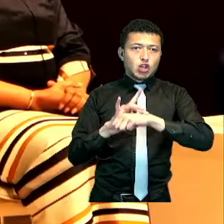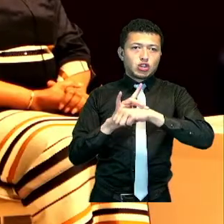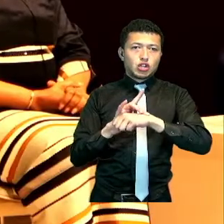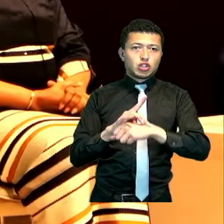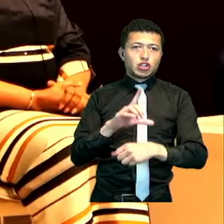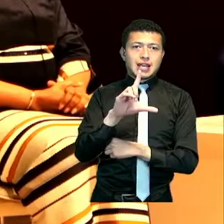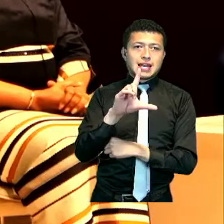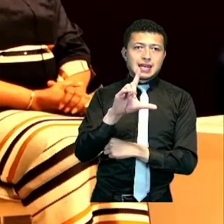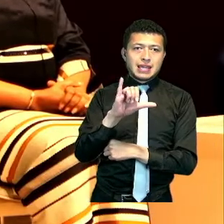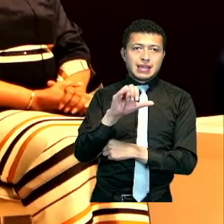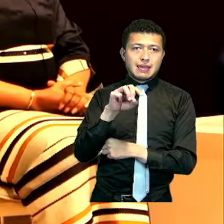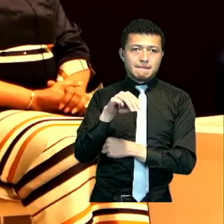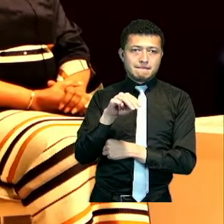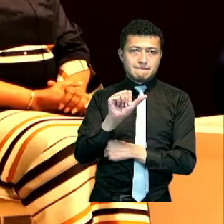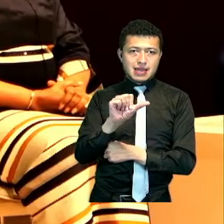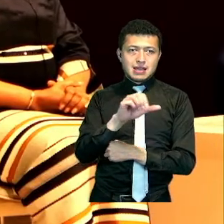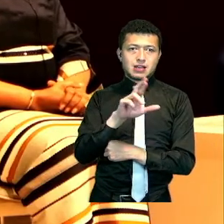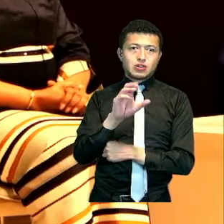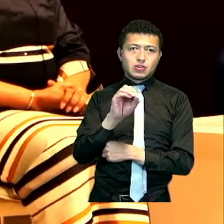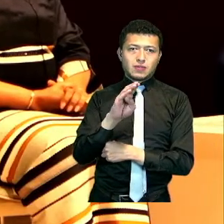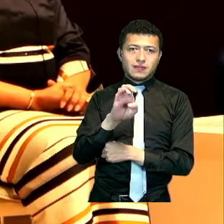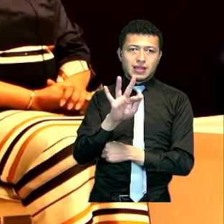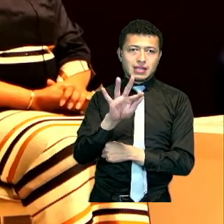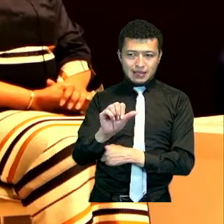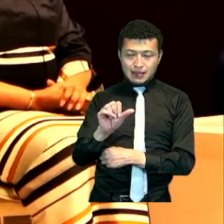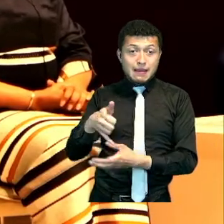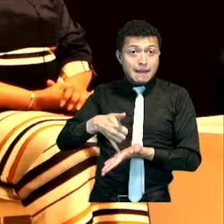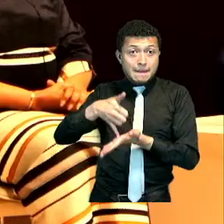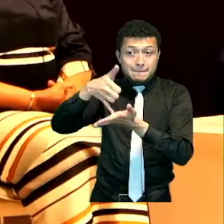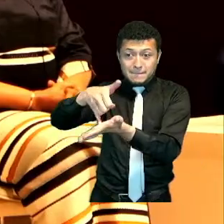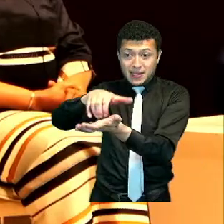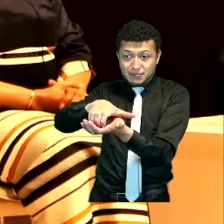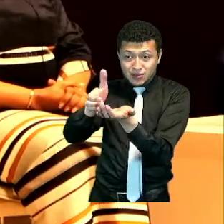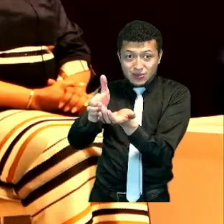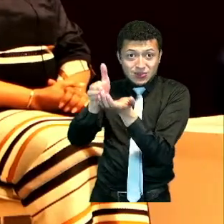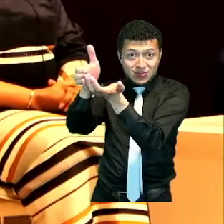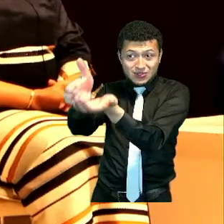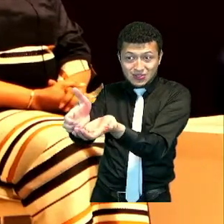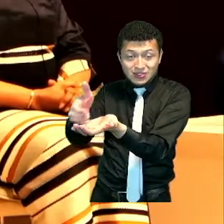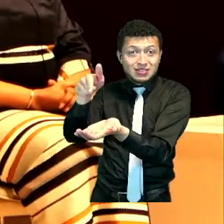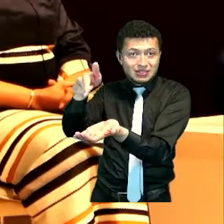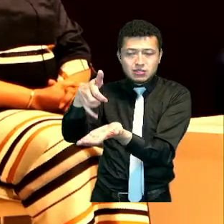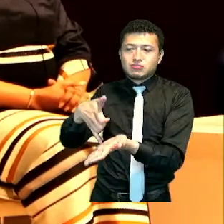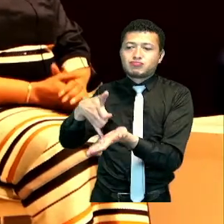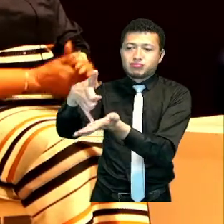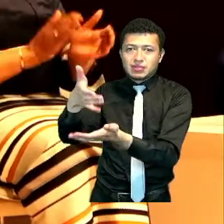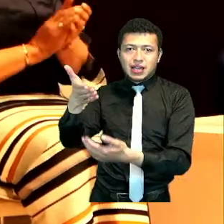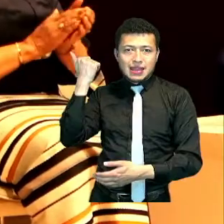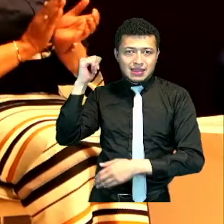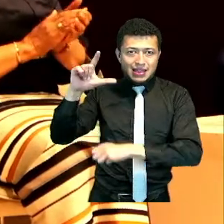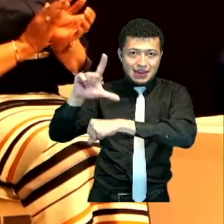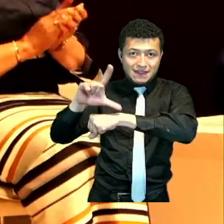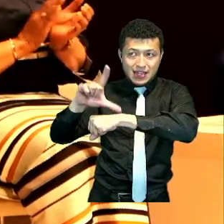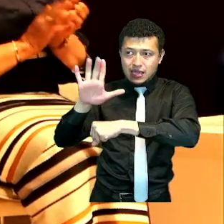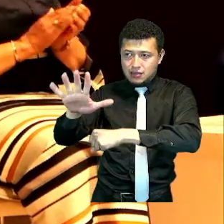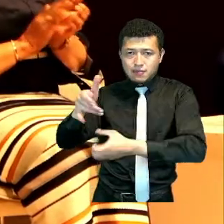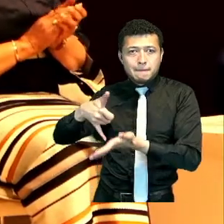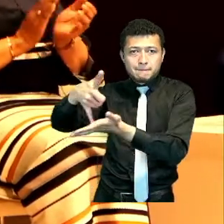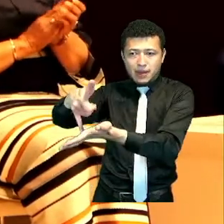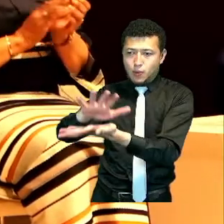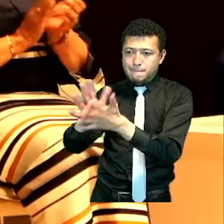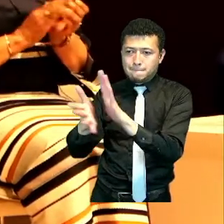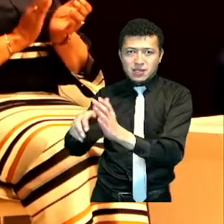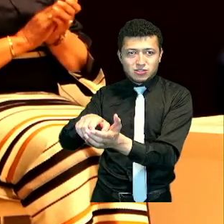Today I have Dr. Lima Roberta Boy, Nobel Peace Prize winner in 2011 from Liberia, Dr.